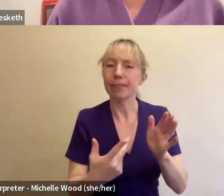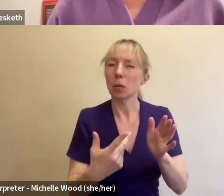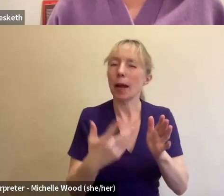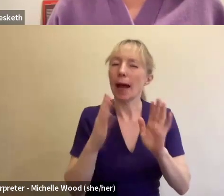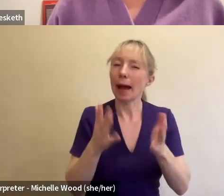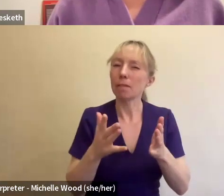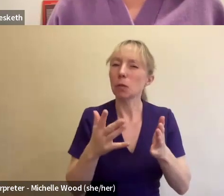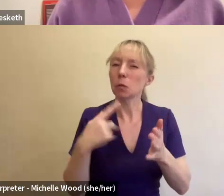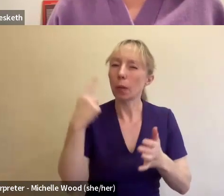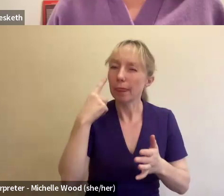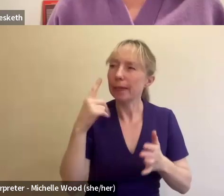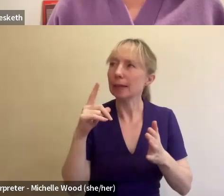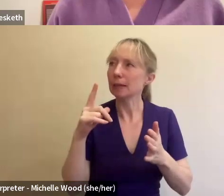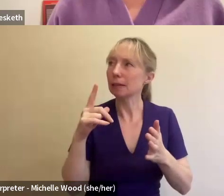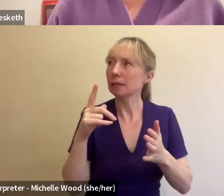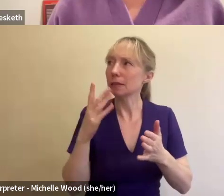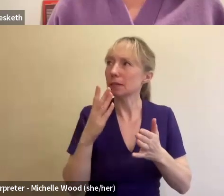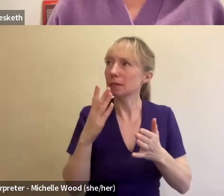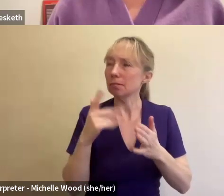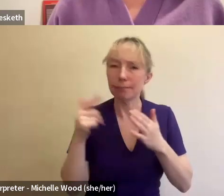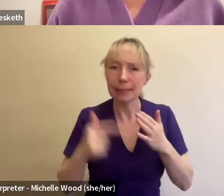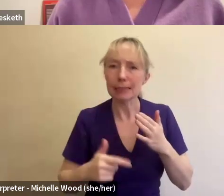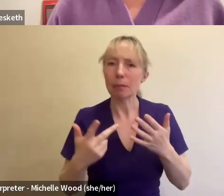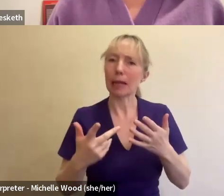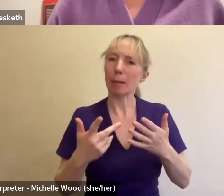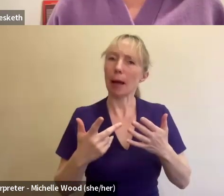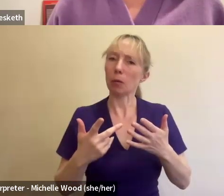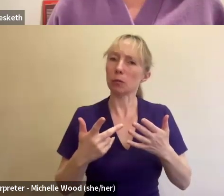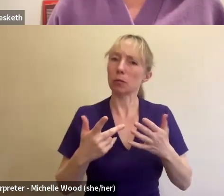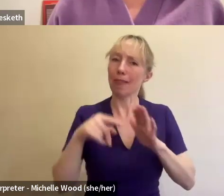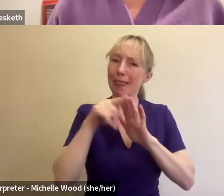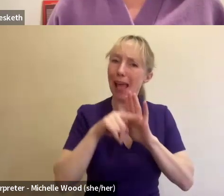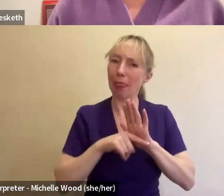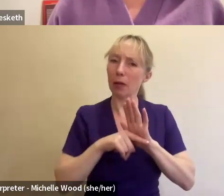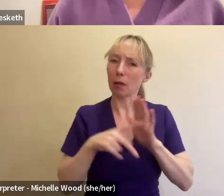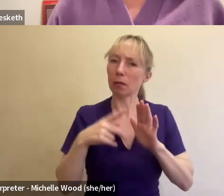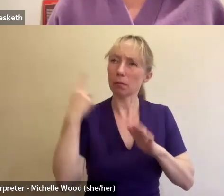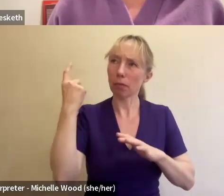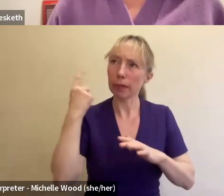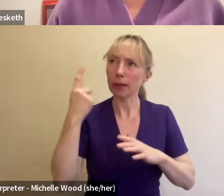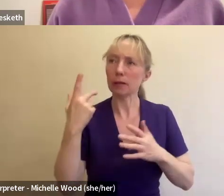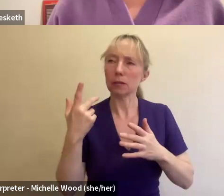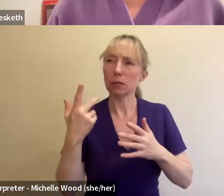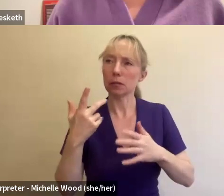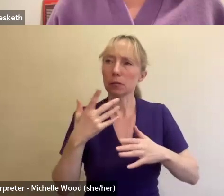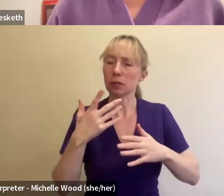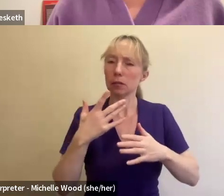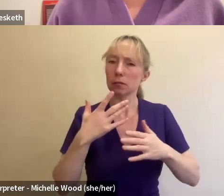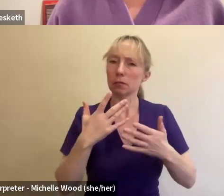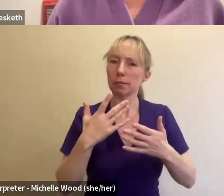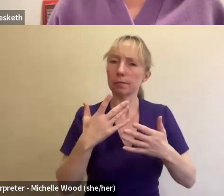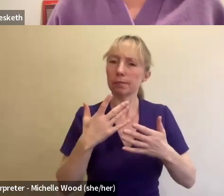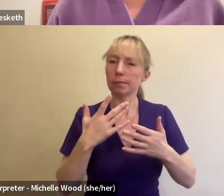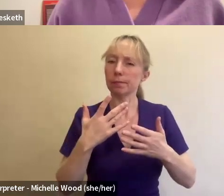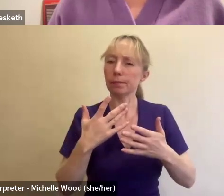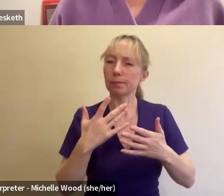translate. And what I do is, for example, in my process, for example, I collaborate a